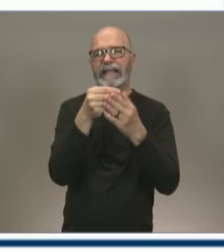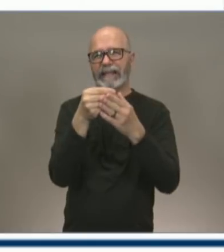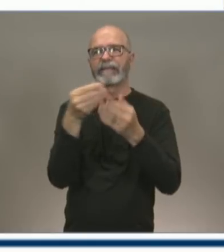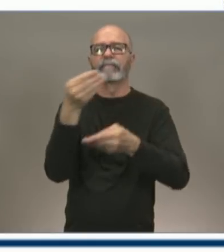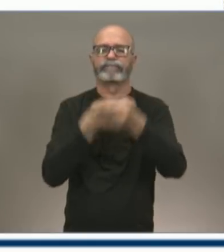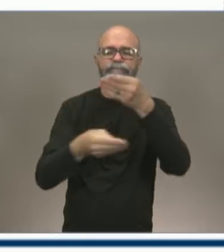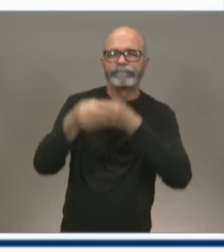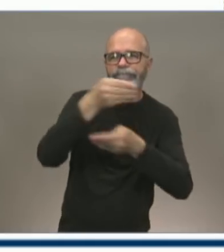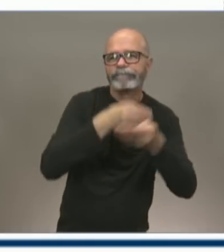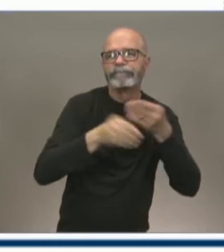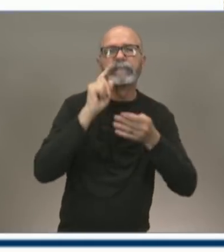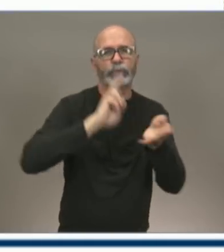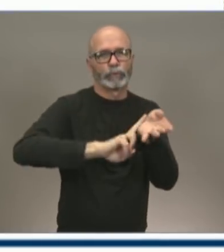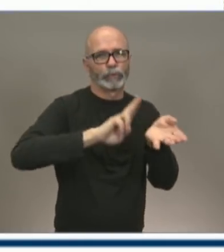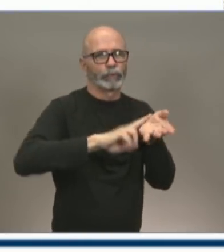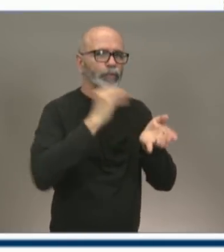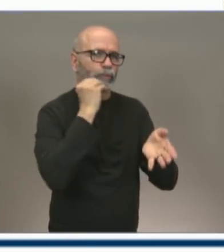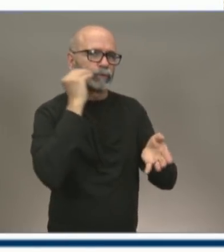Keith?